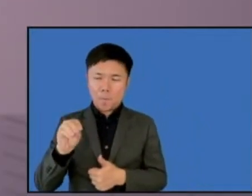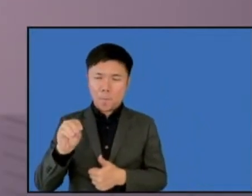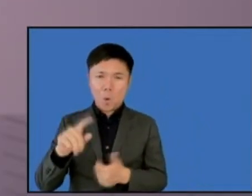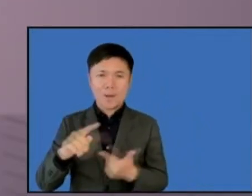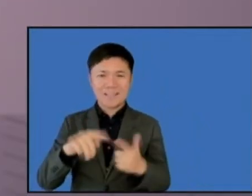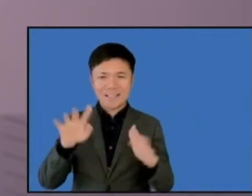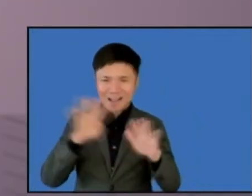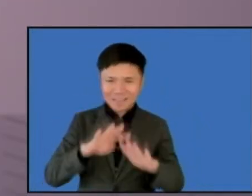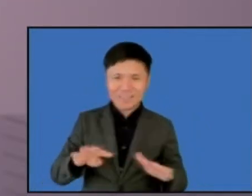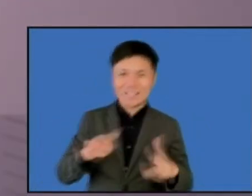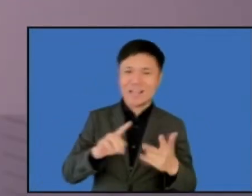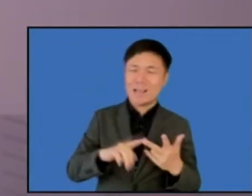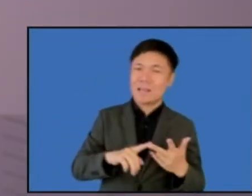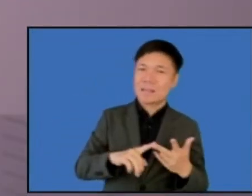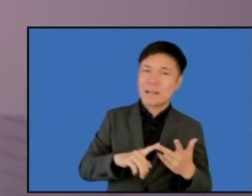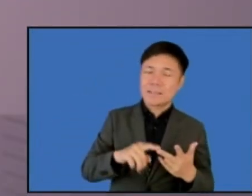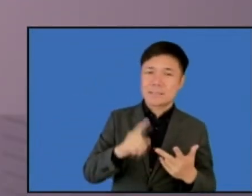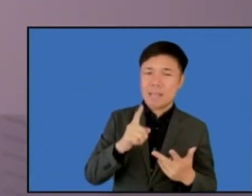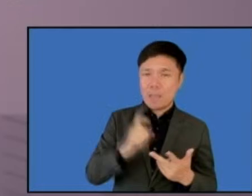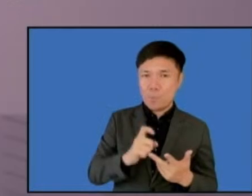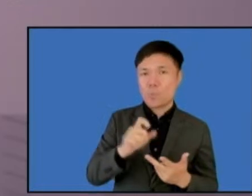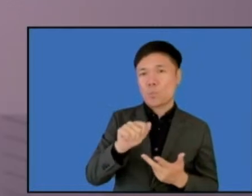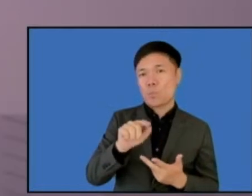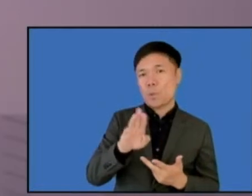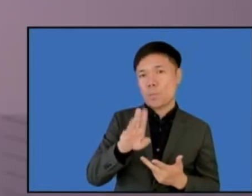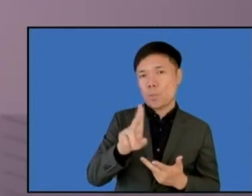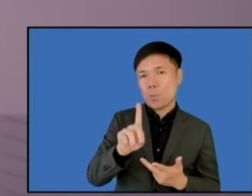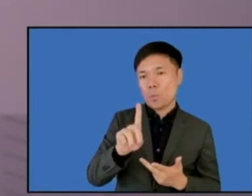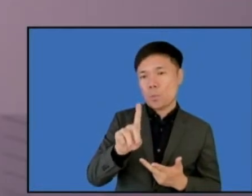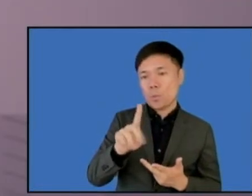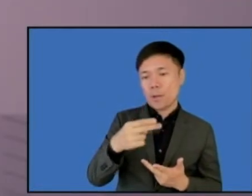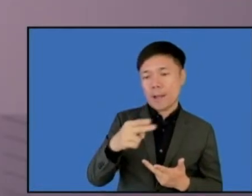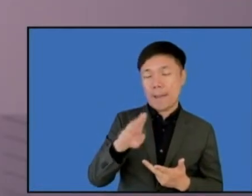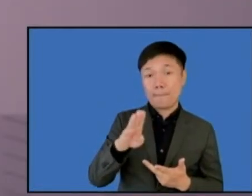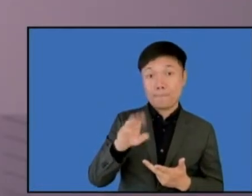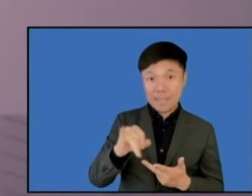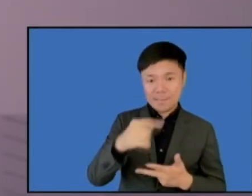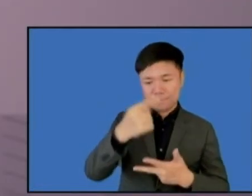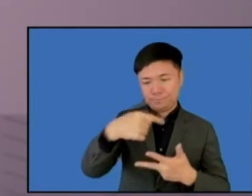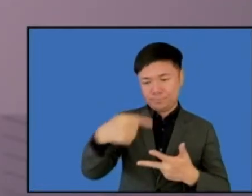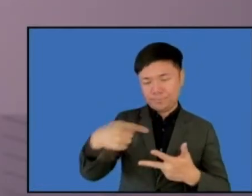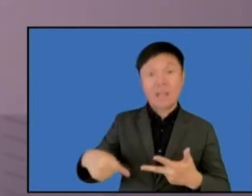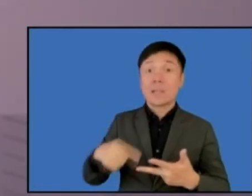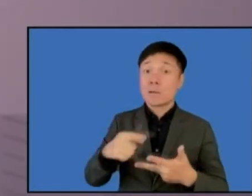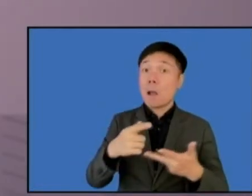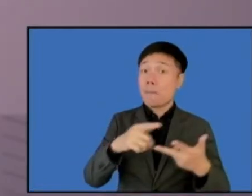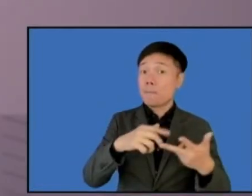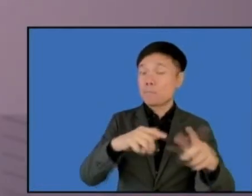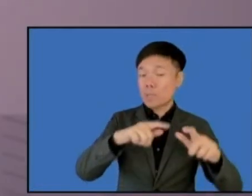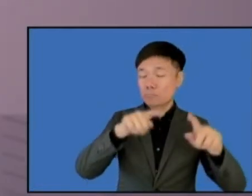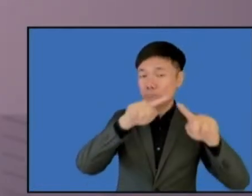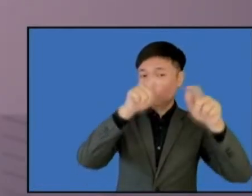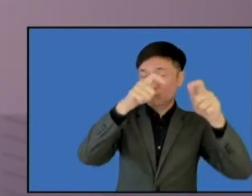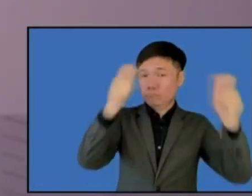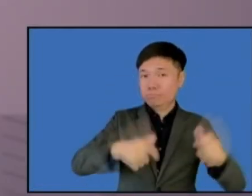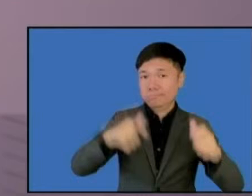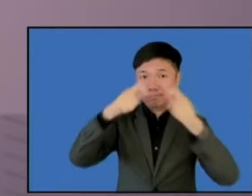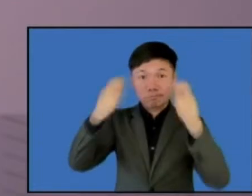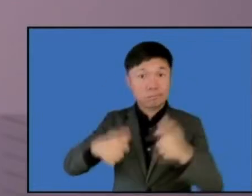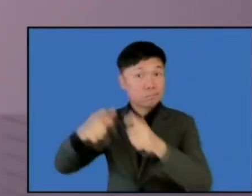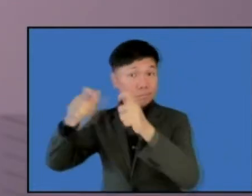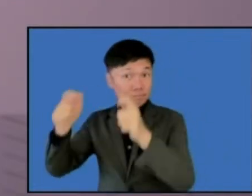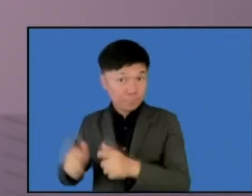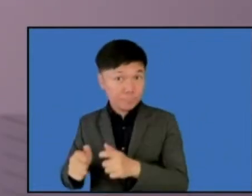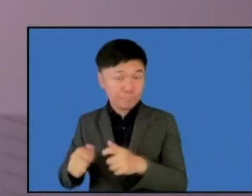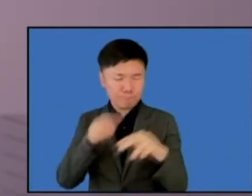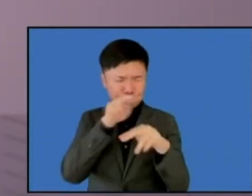ASEAN. And the question about the success of this, I think, largely depends on the way it is kind of constructed and